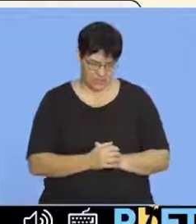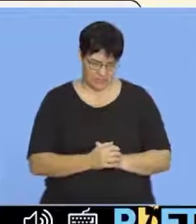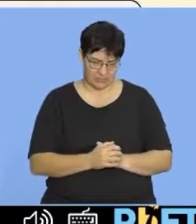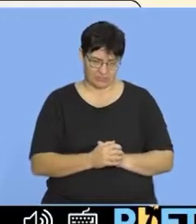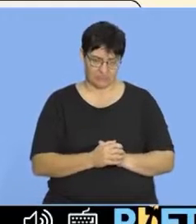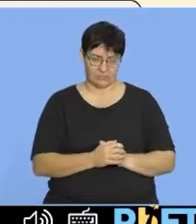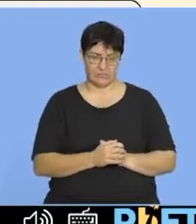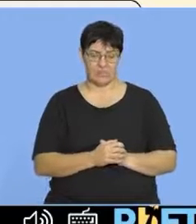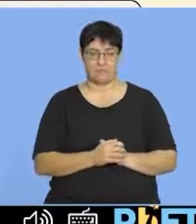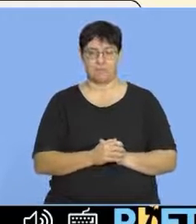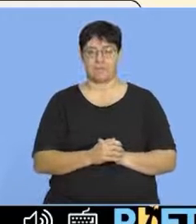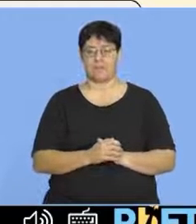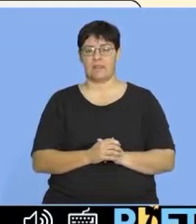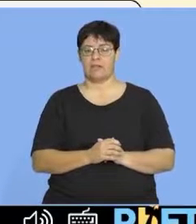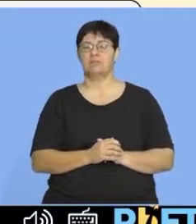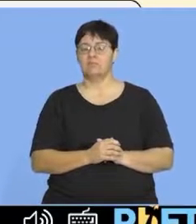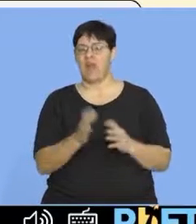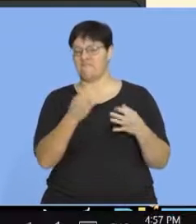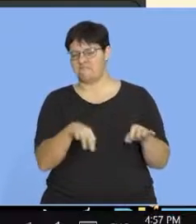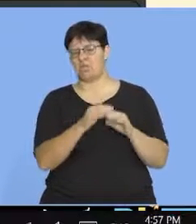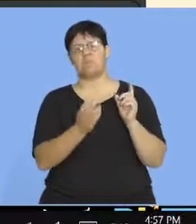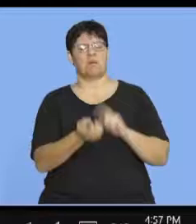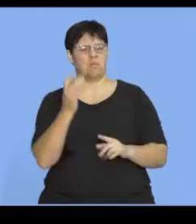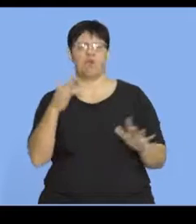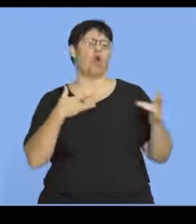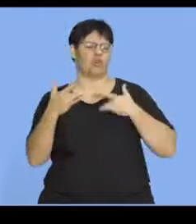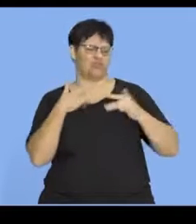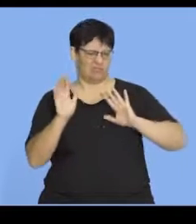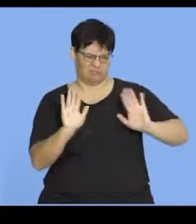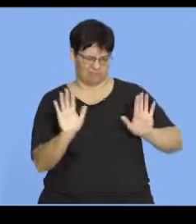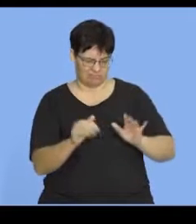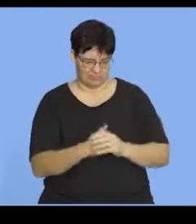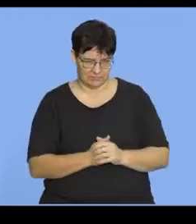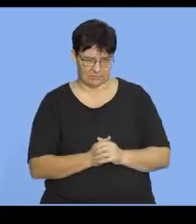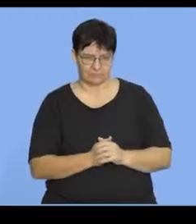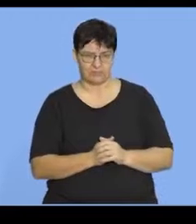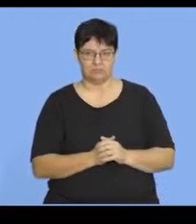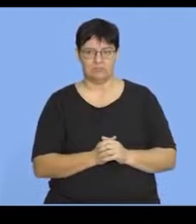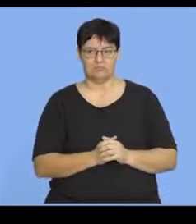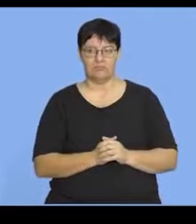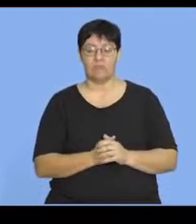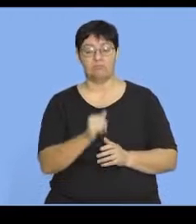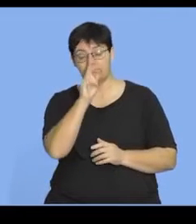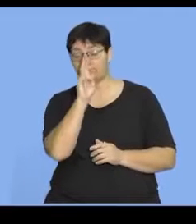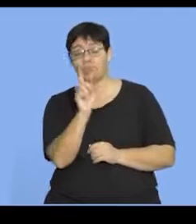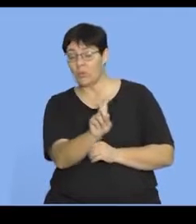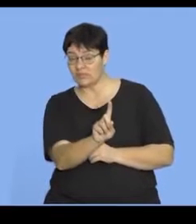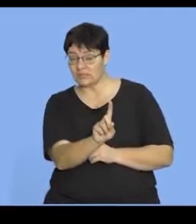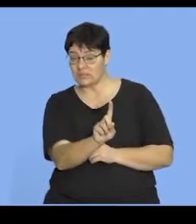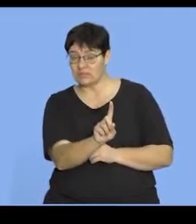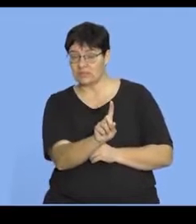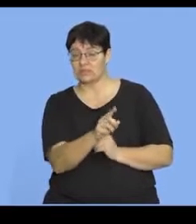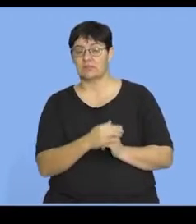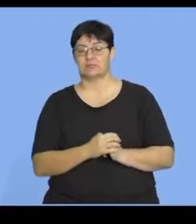could use this to get some values, which we're not going to worry about. But what I need to look at now is we need to look